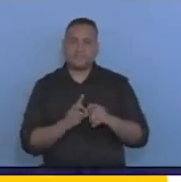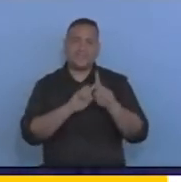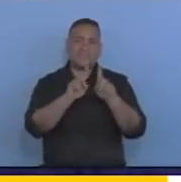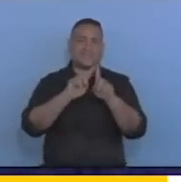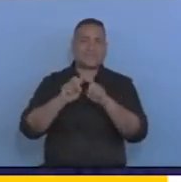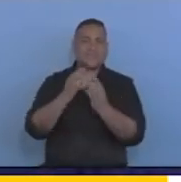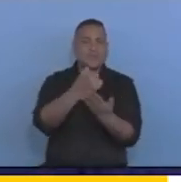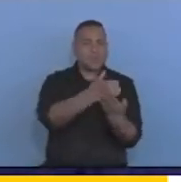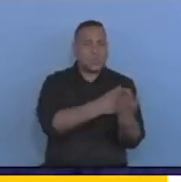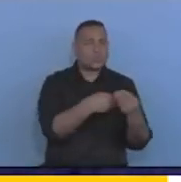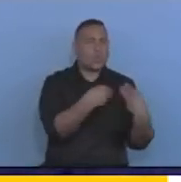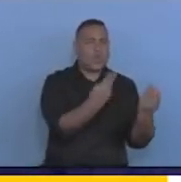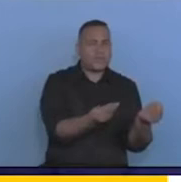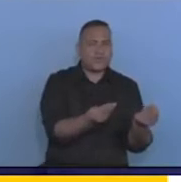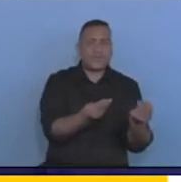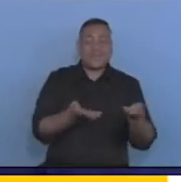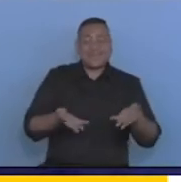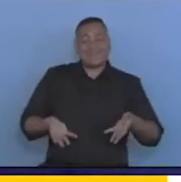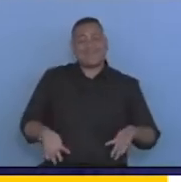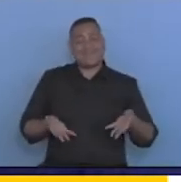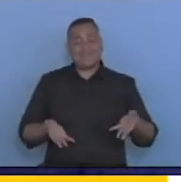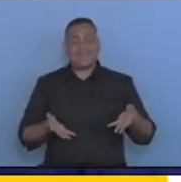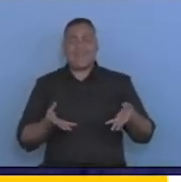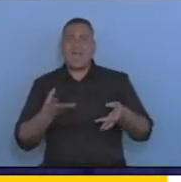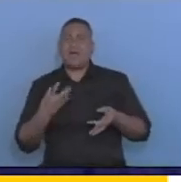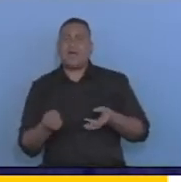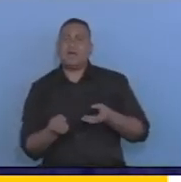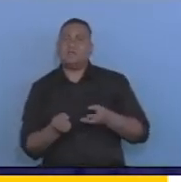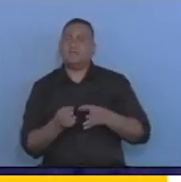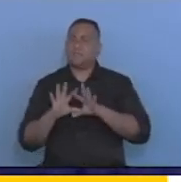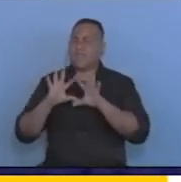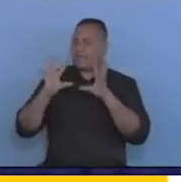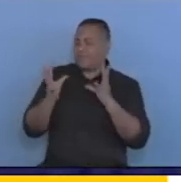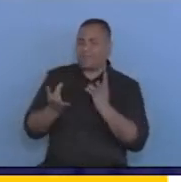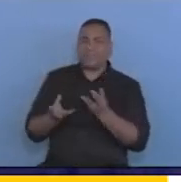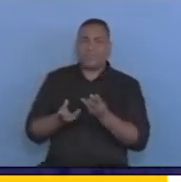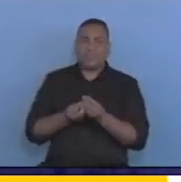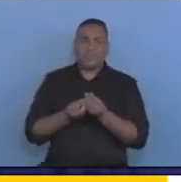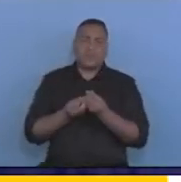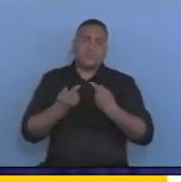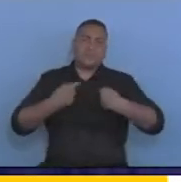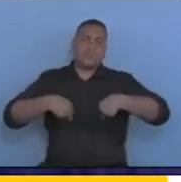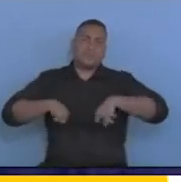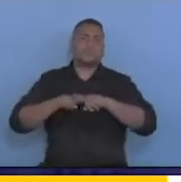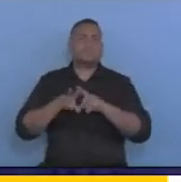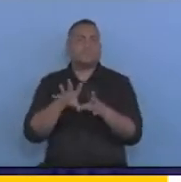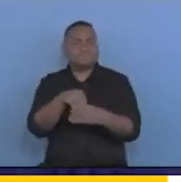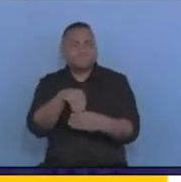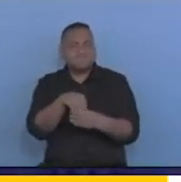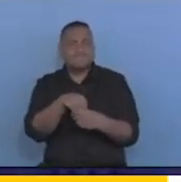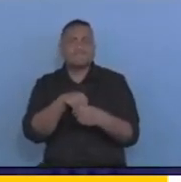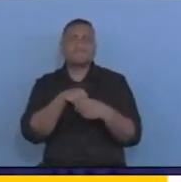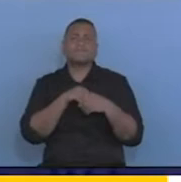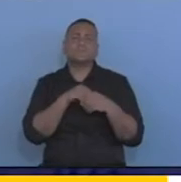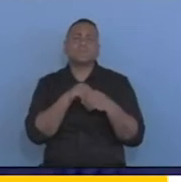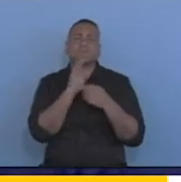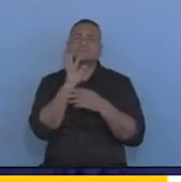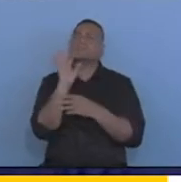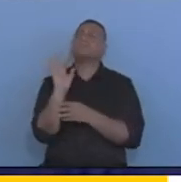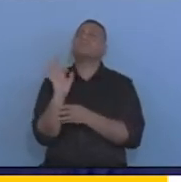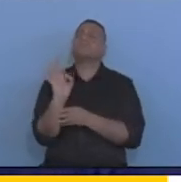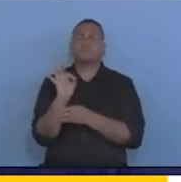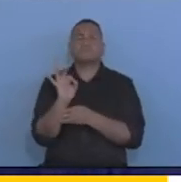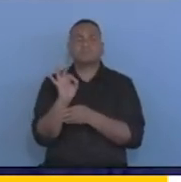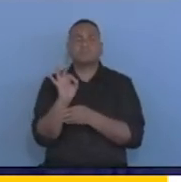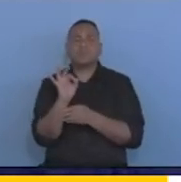that is available here and all of this that you could participate in, which is of course absolutely fantastic. So you don't want to miss